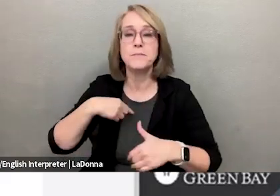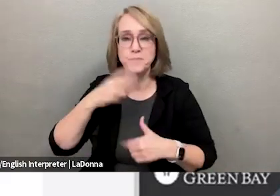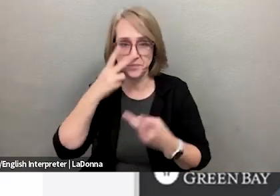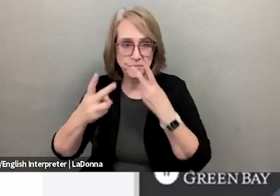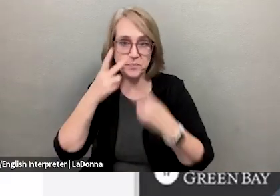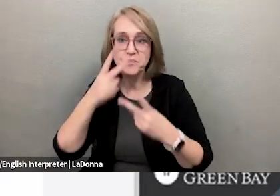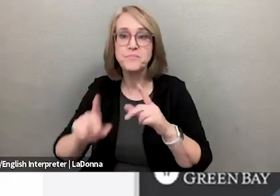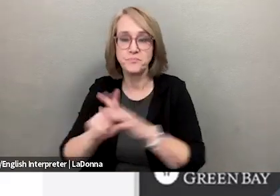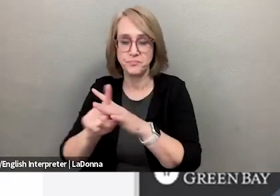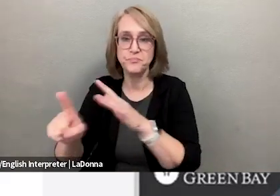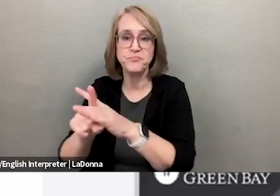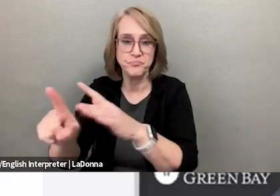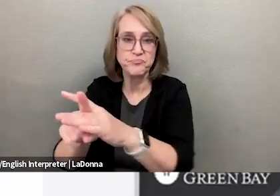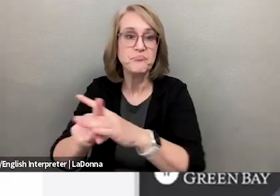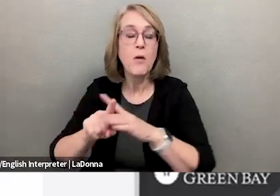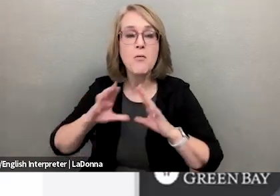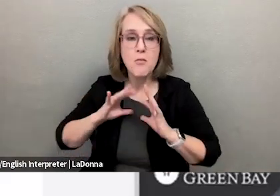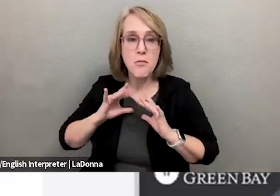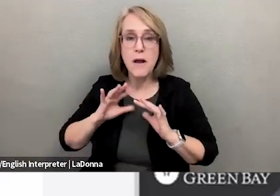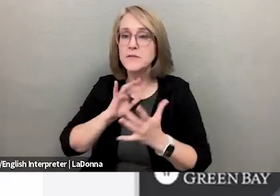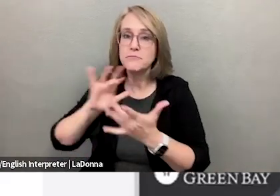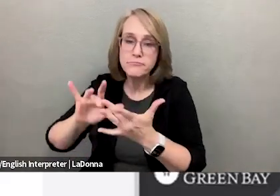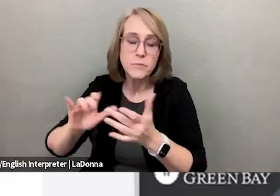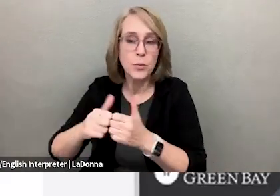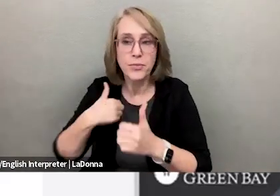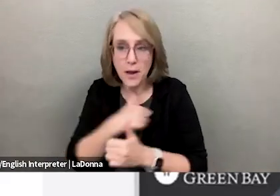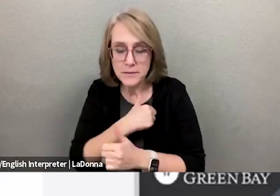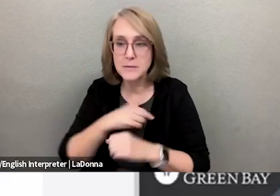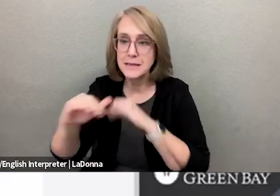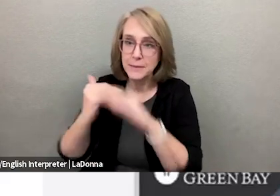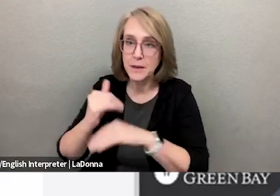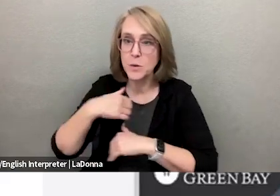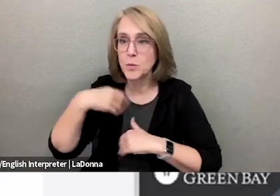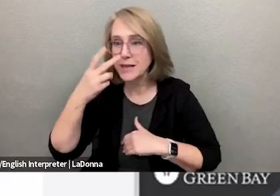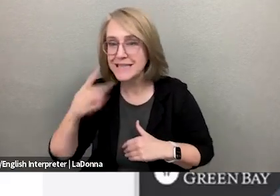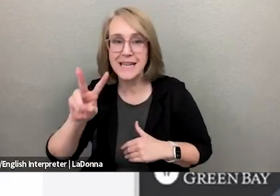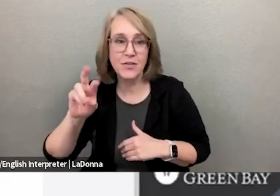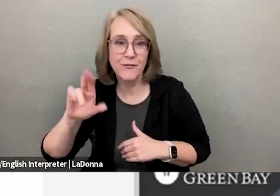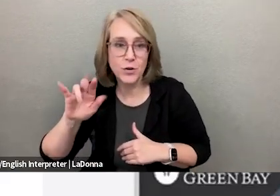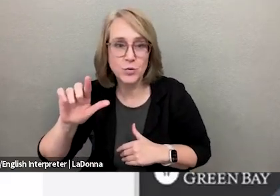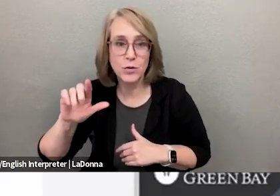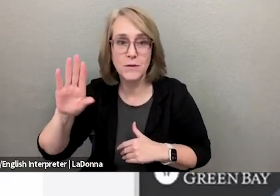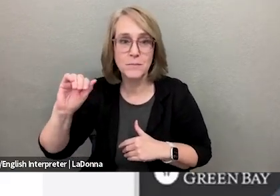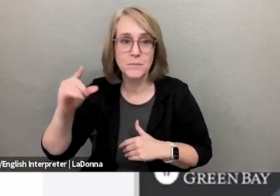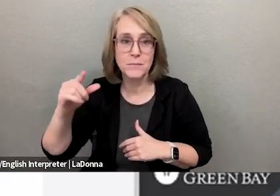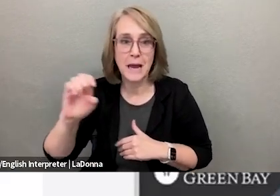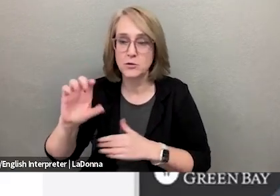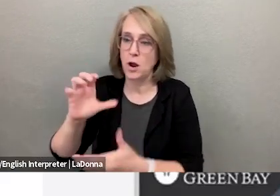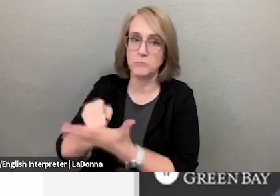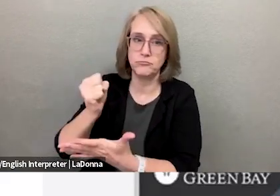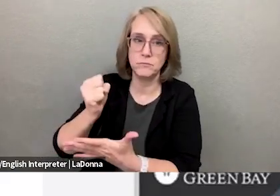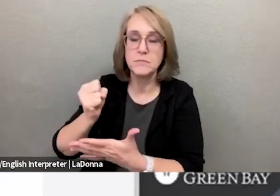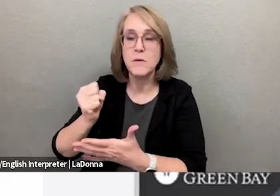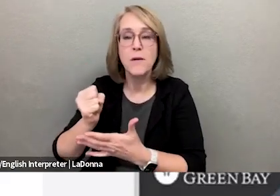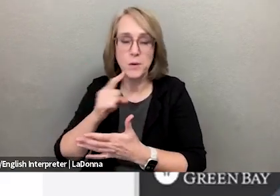those pop up as they're reaching out to us in the email, and we see their virtual badges attached. And I think really